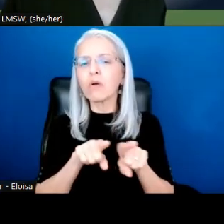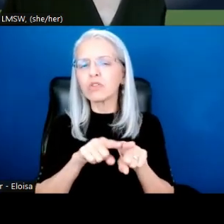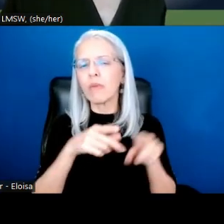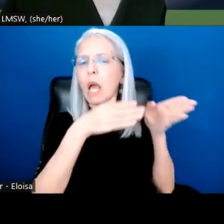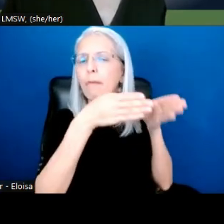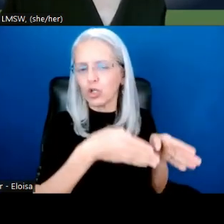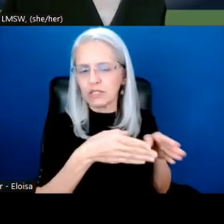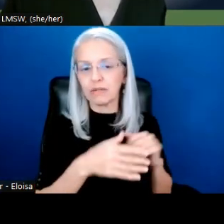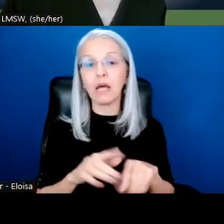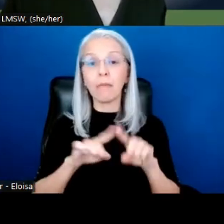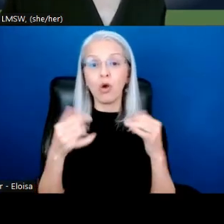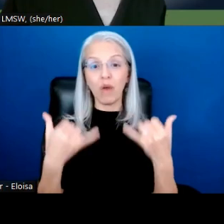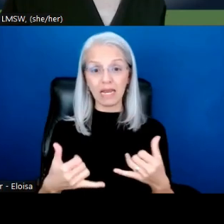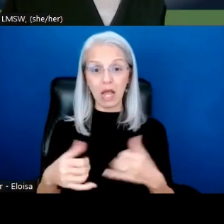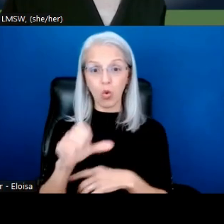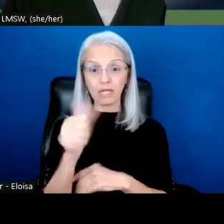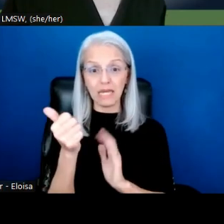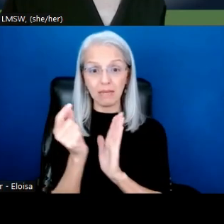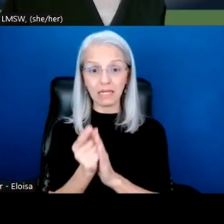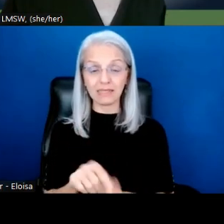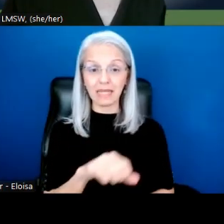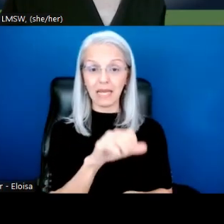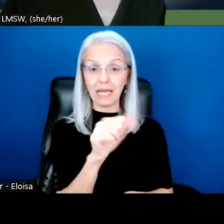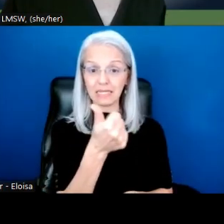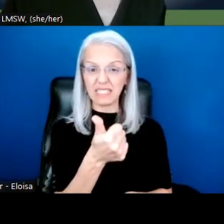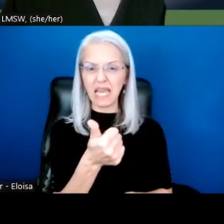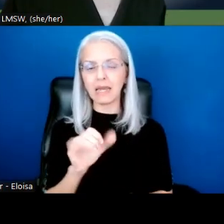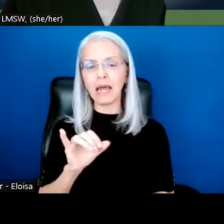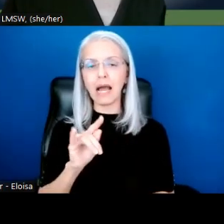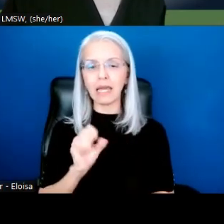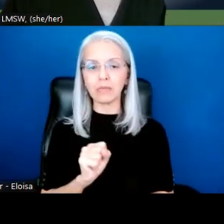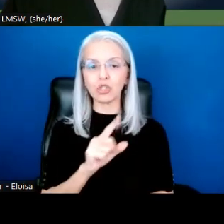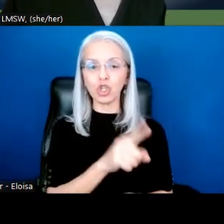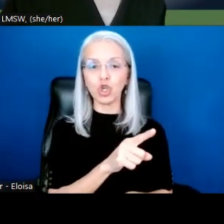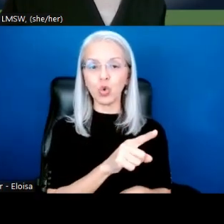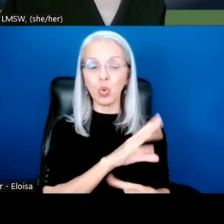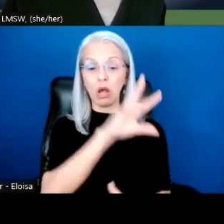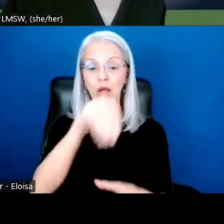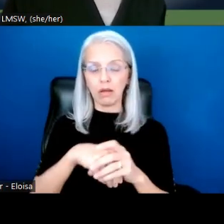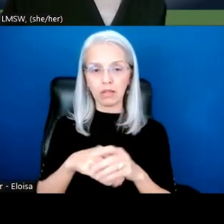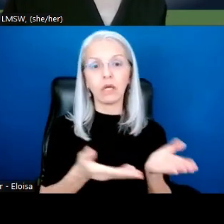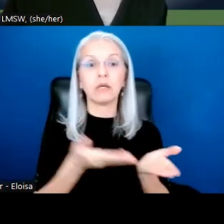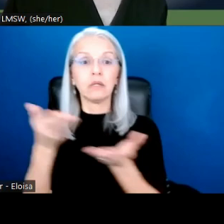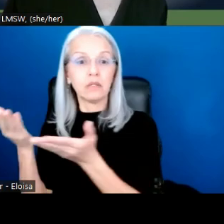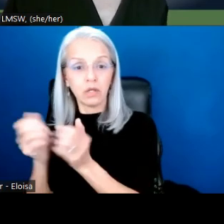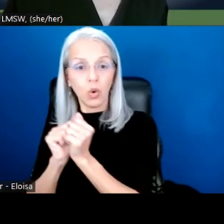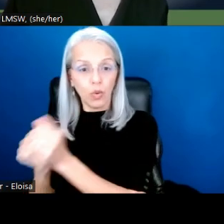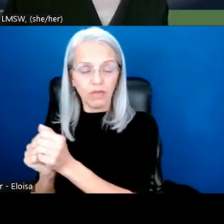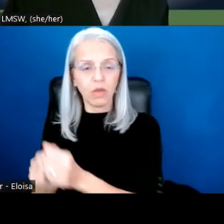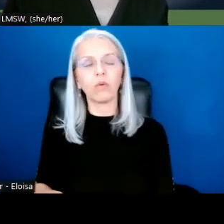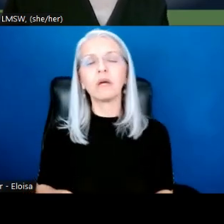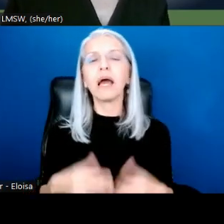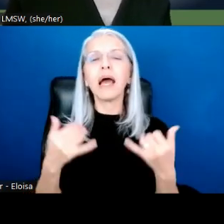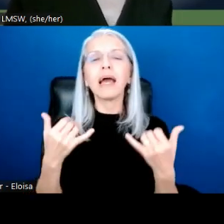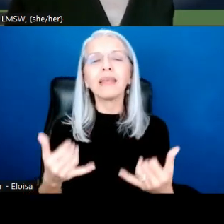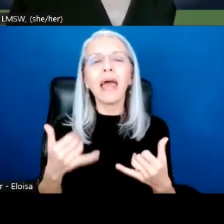items. So on that piece of paper, tell me what 10 items and